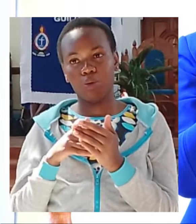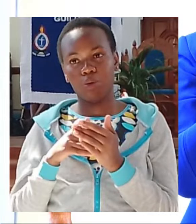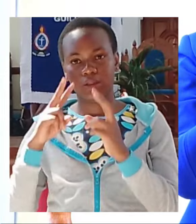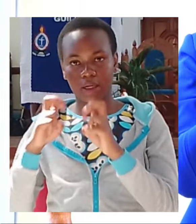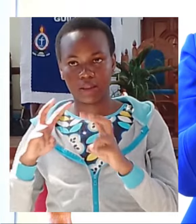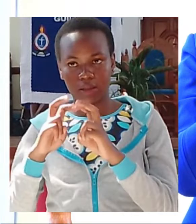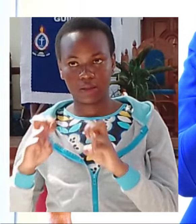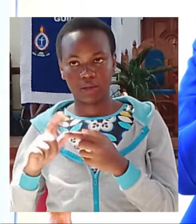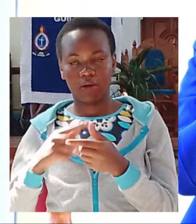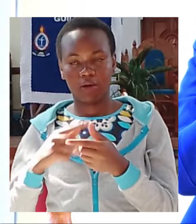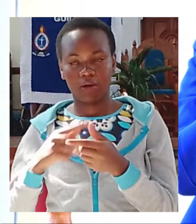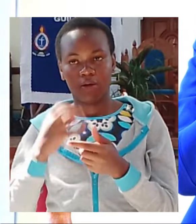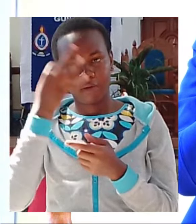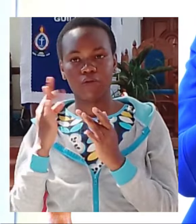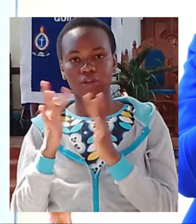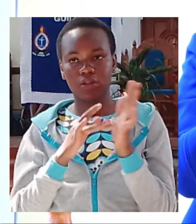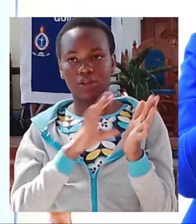the face of God.